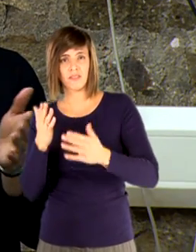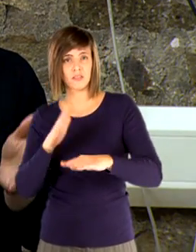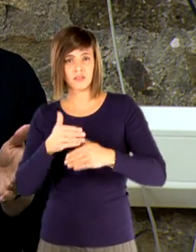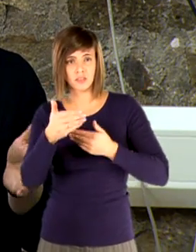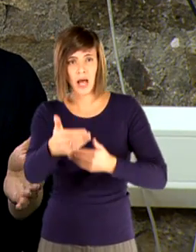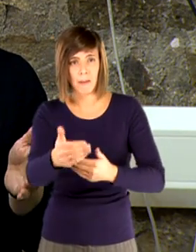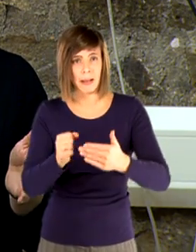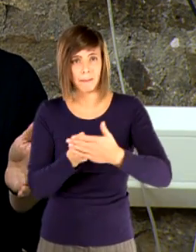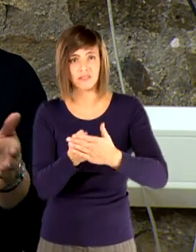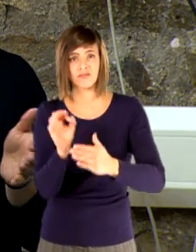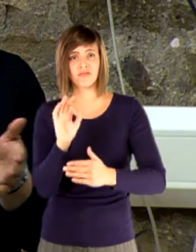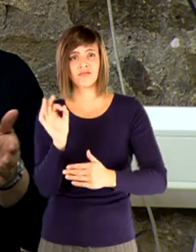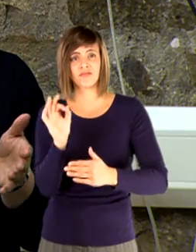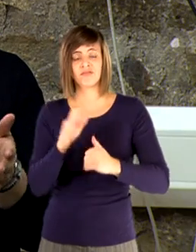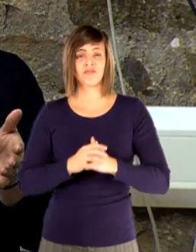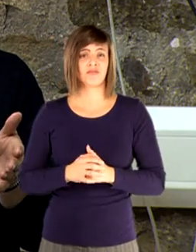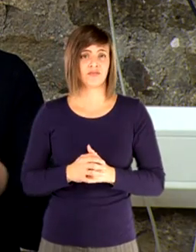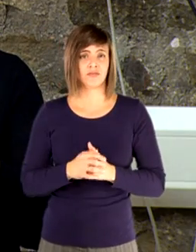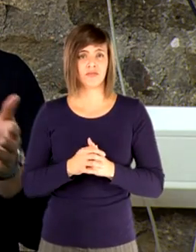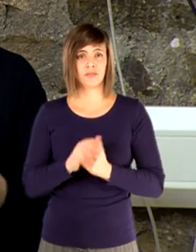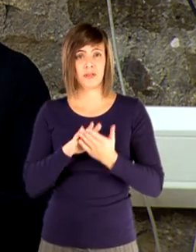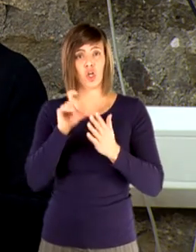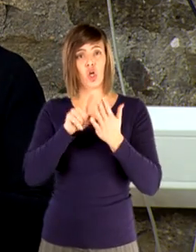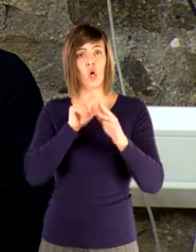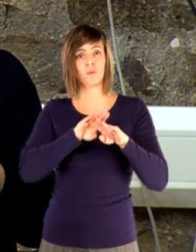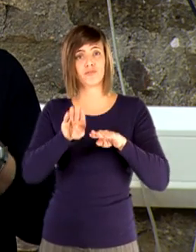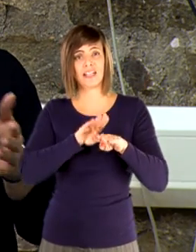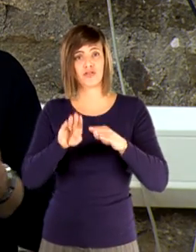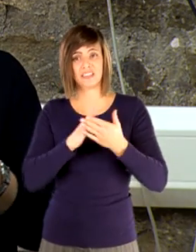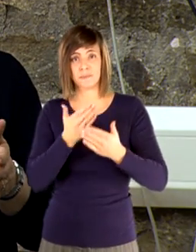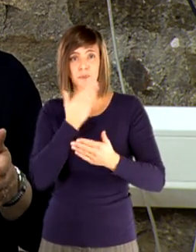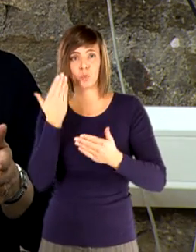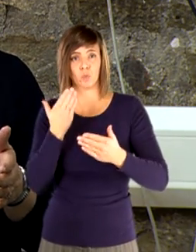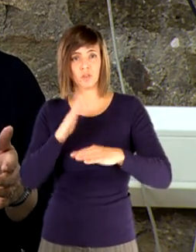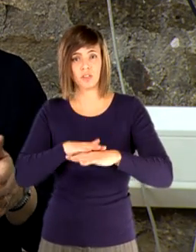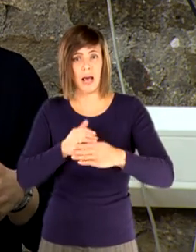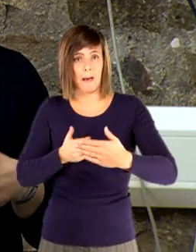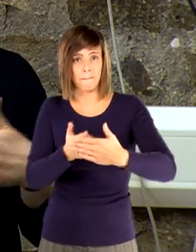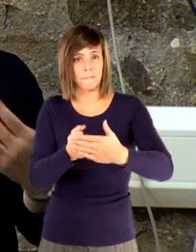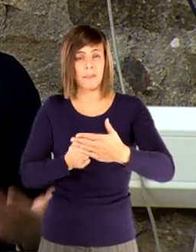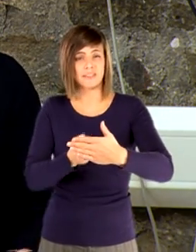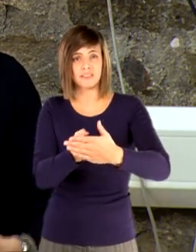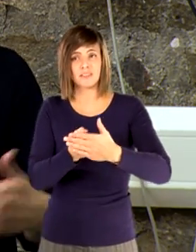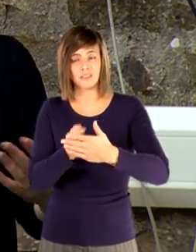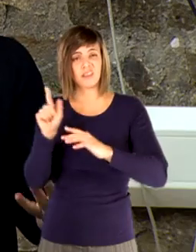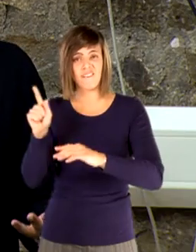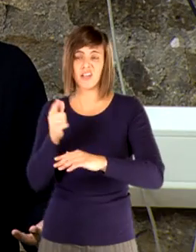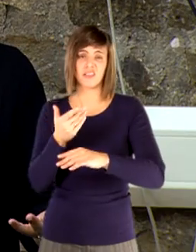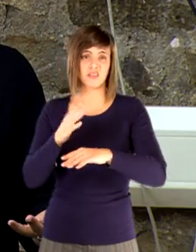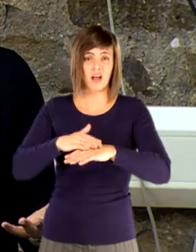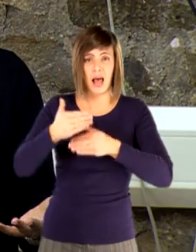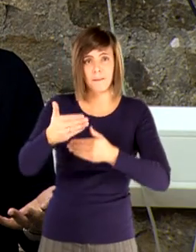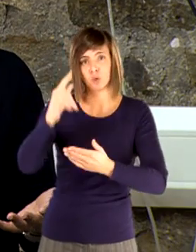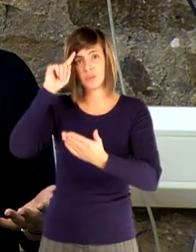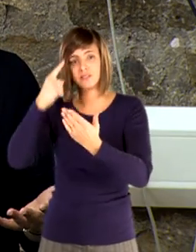there are no time limits, funnily enough. It's one of the few things in the statute, in the Code of Practice, which doesn't have a time limit. So they've got some